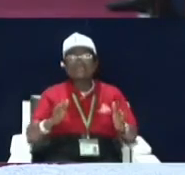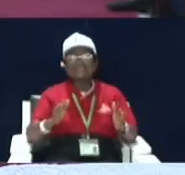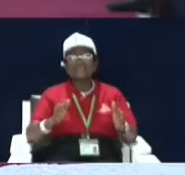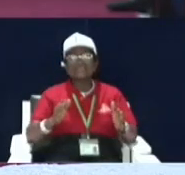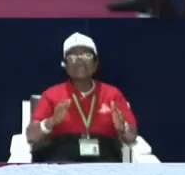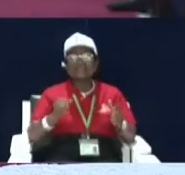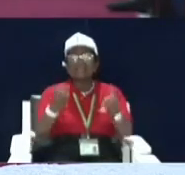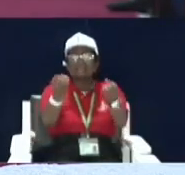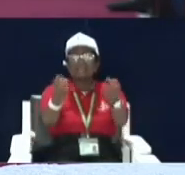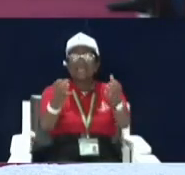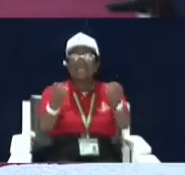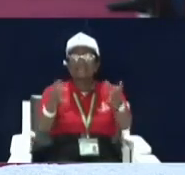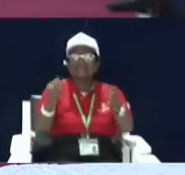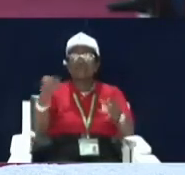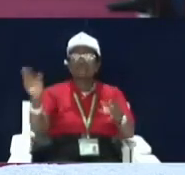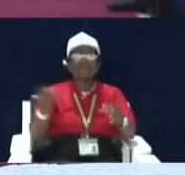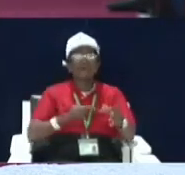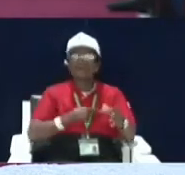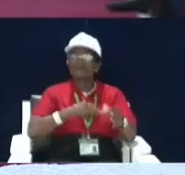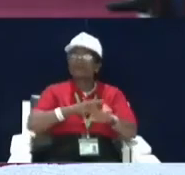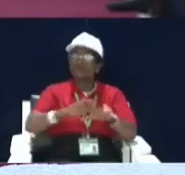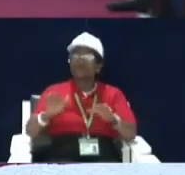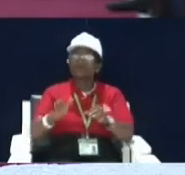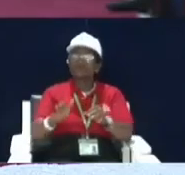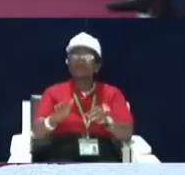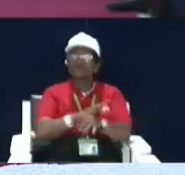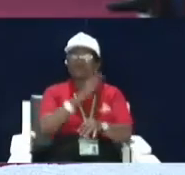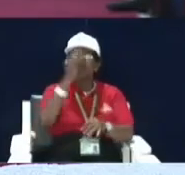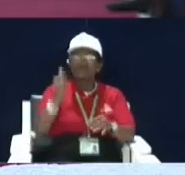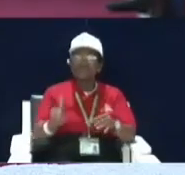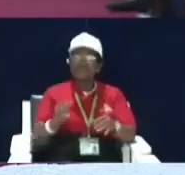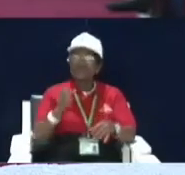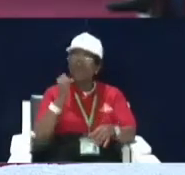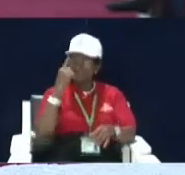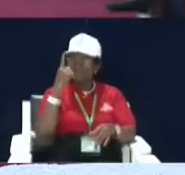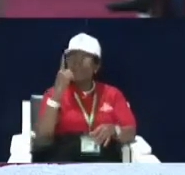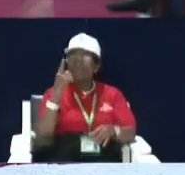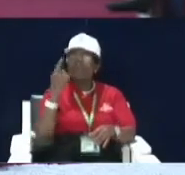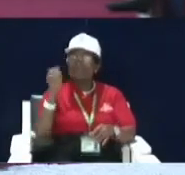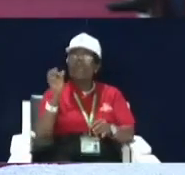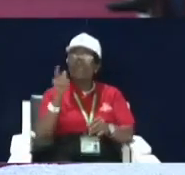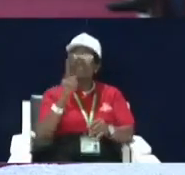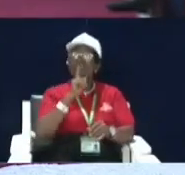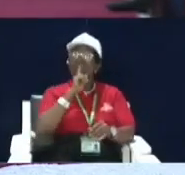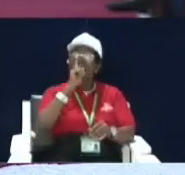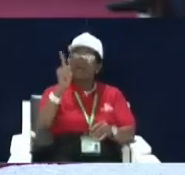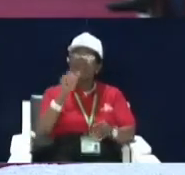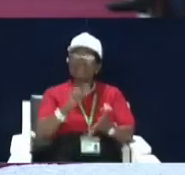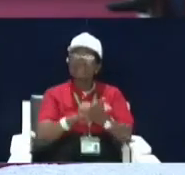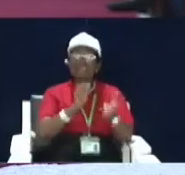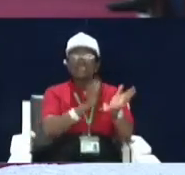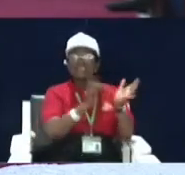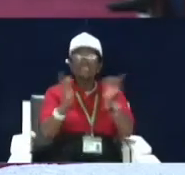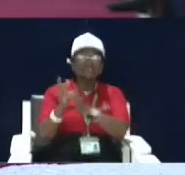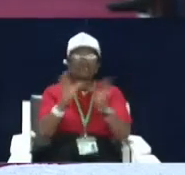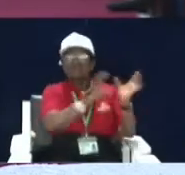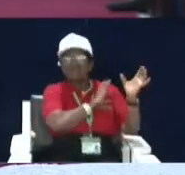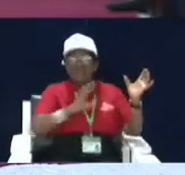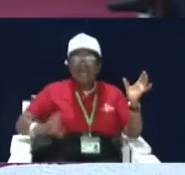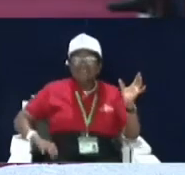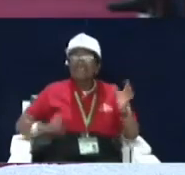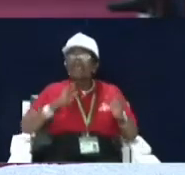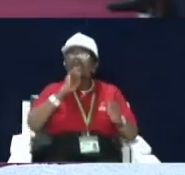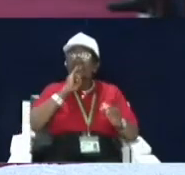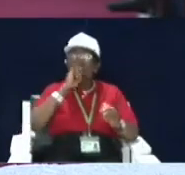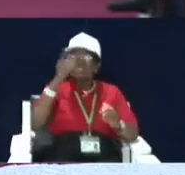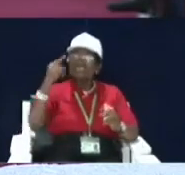Many of us don't fully understand the fact that, yes, Jesus Christ is the Lamb of God, but he's